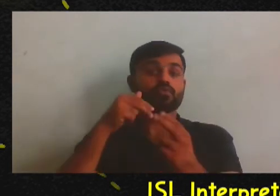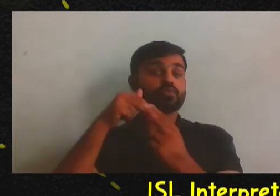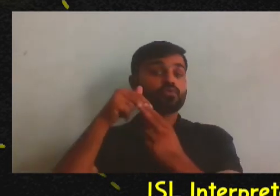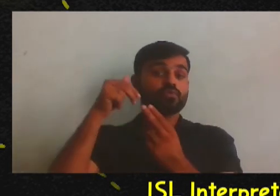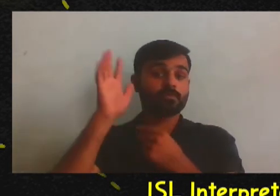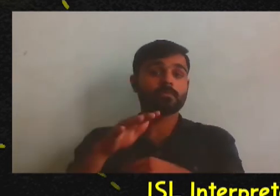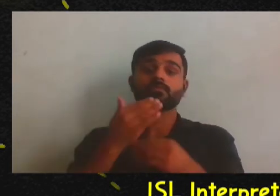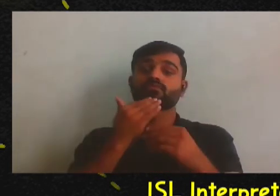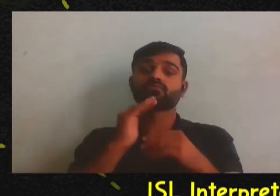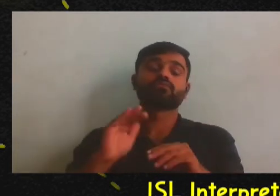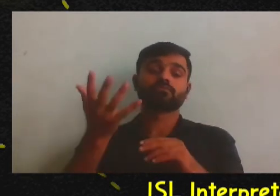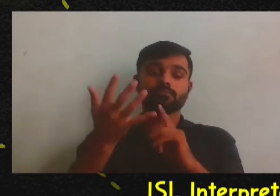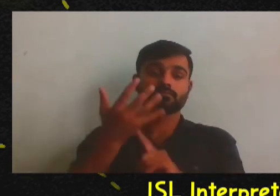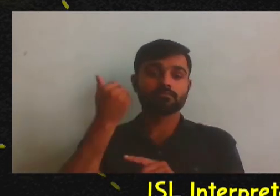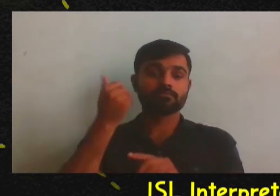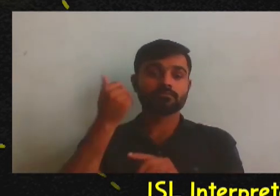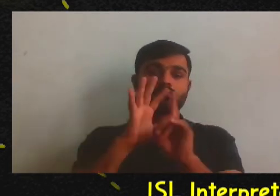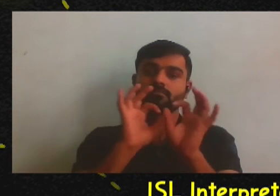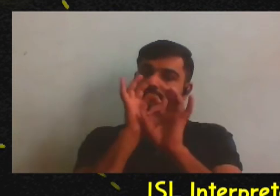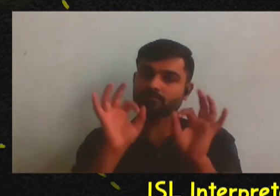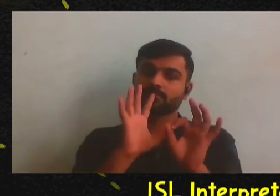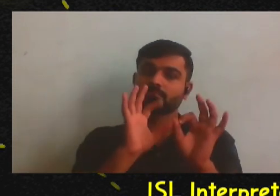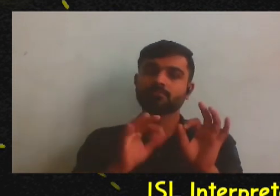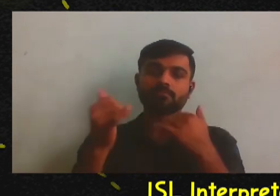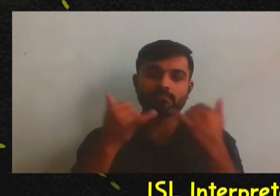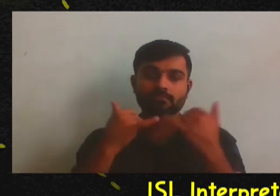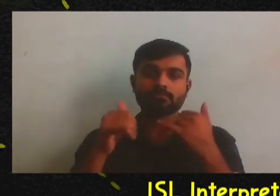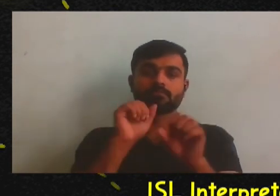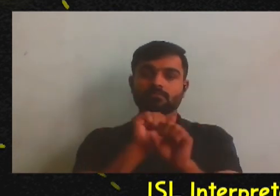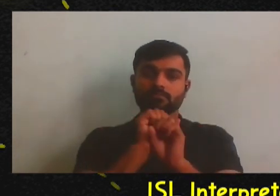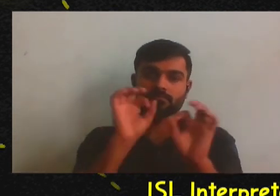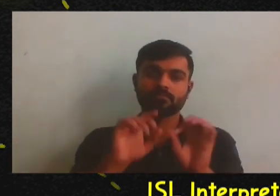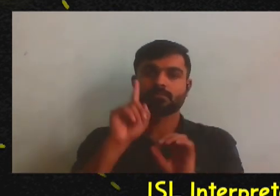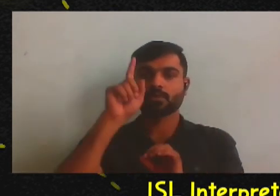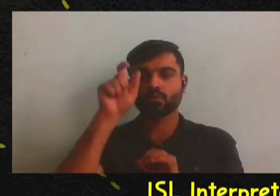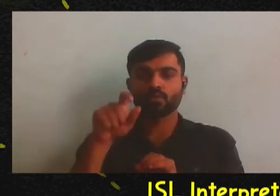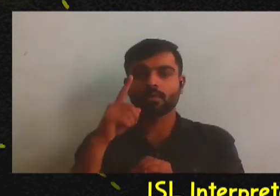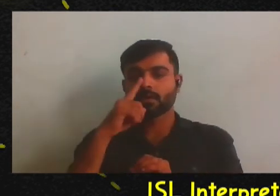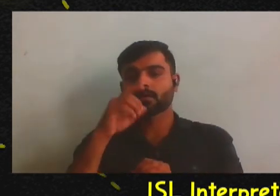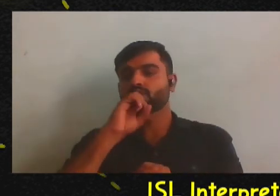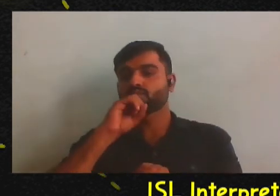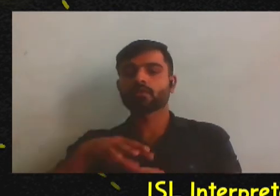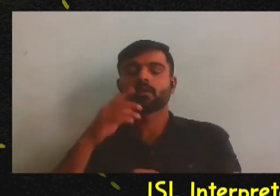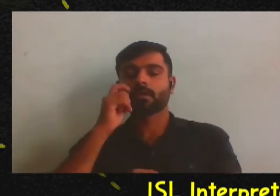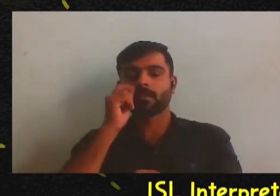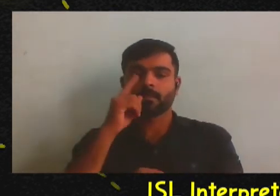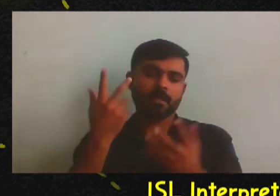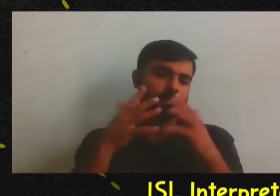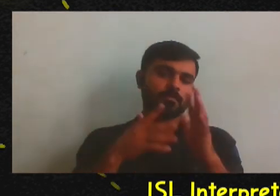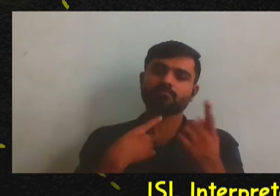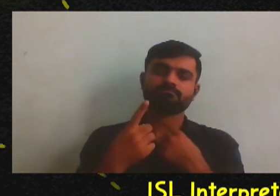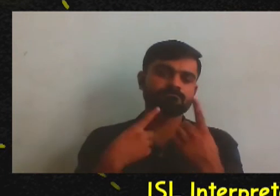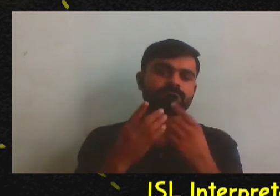stood out, and they had nothing to do with actual call center work. One was young people, men and women, would always talk